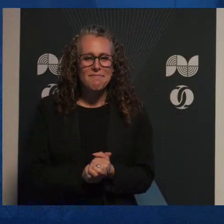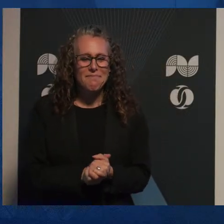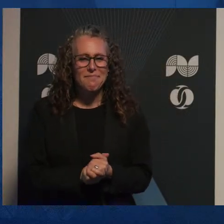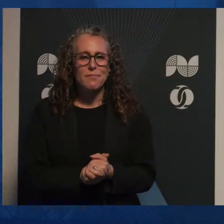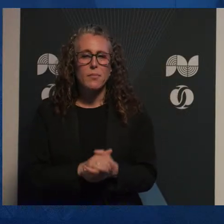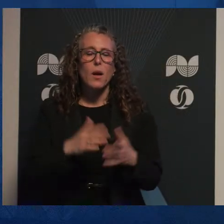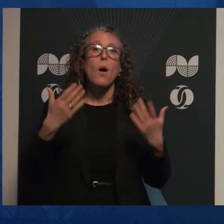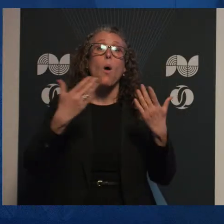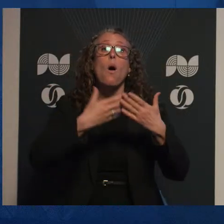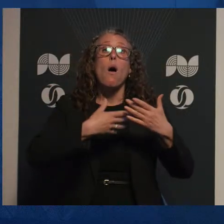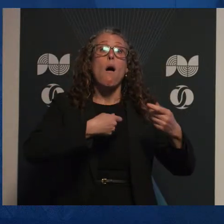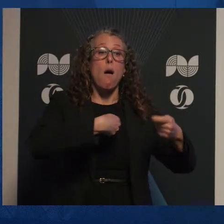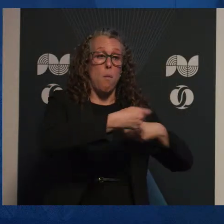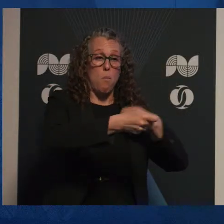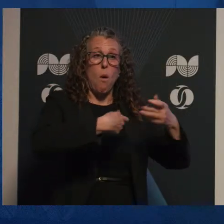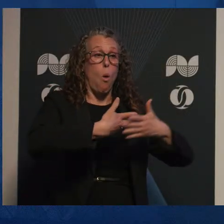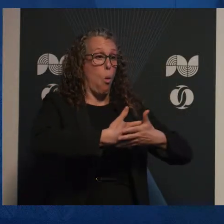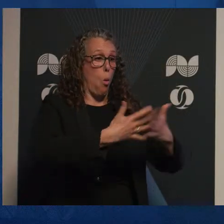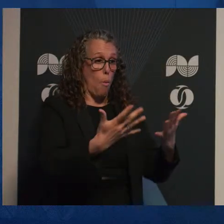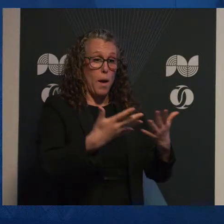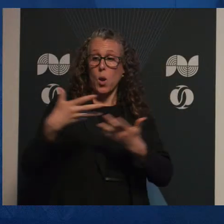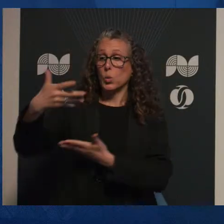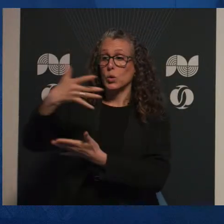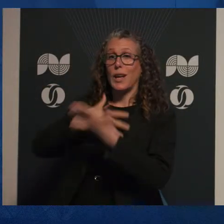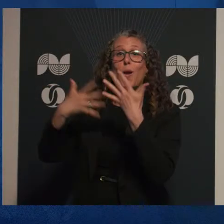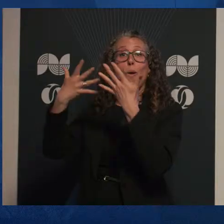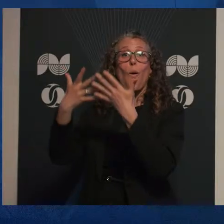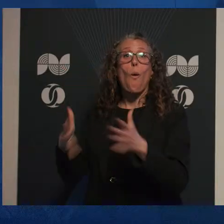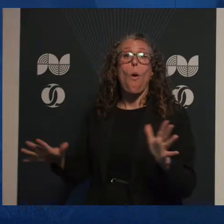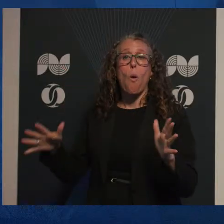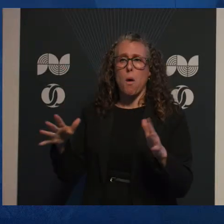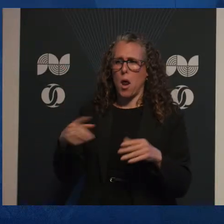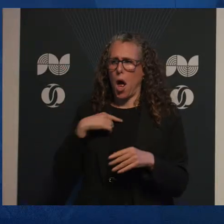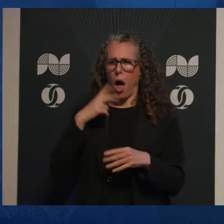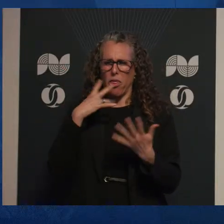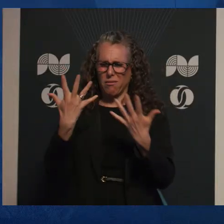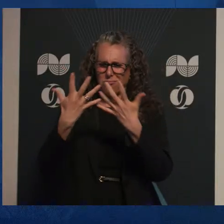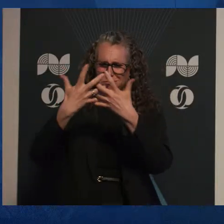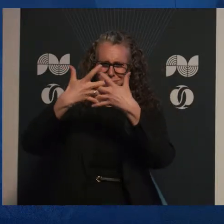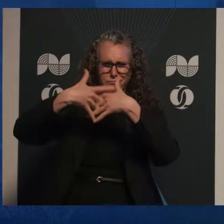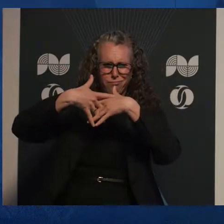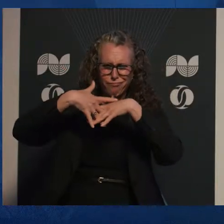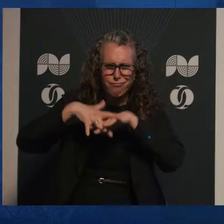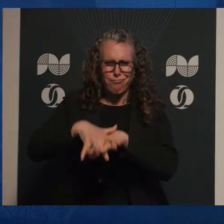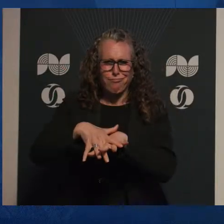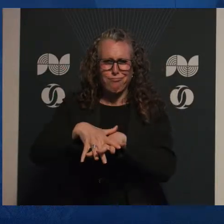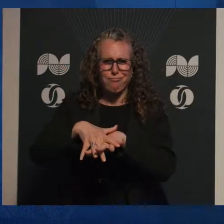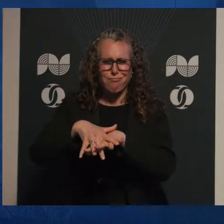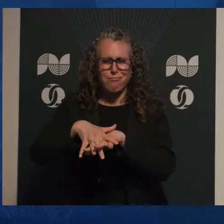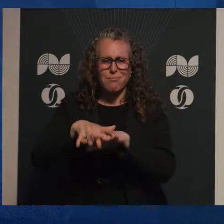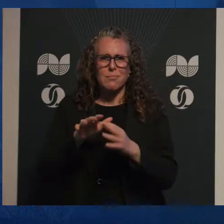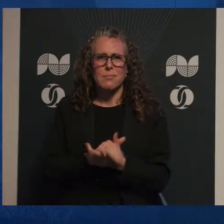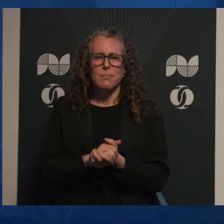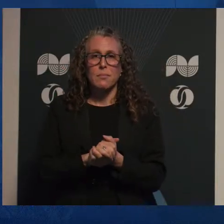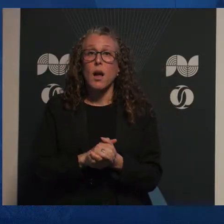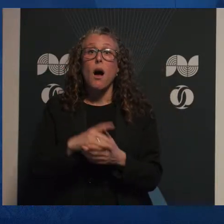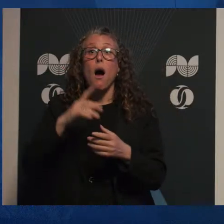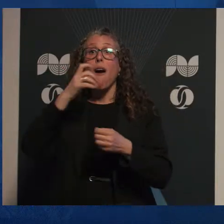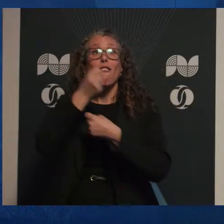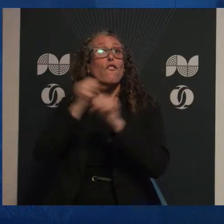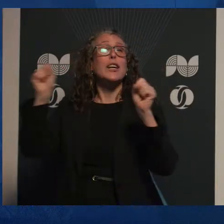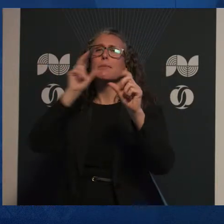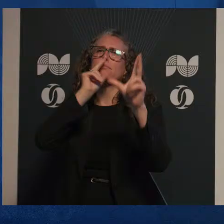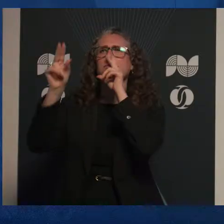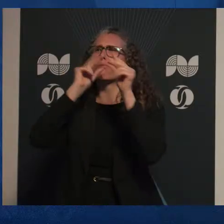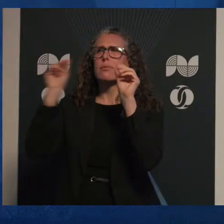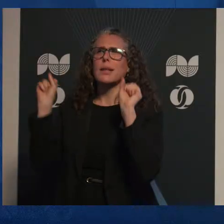open markets and open society, I think the two are intrinsically interlinked, because I think the ability to speak freely,